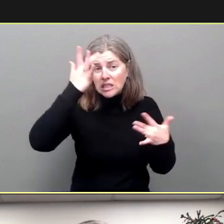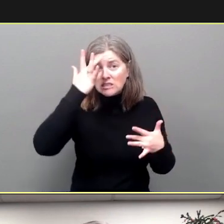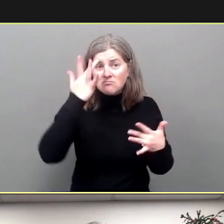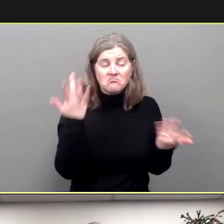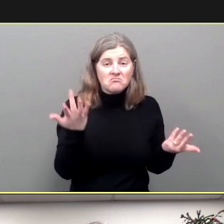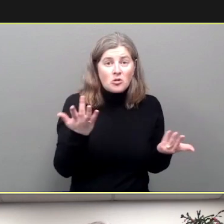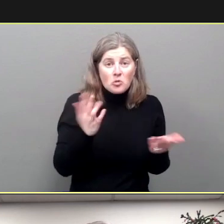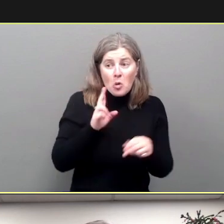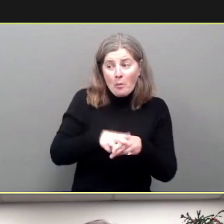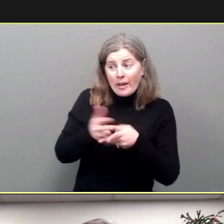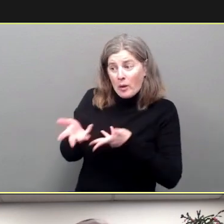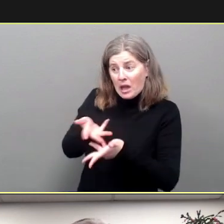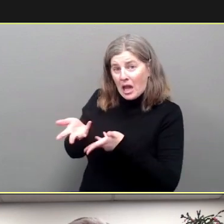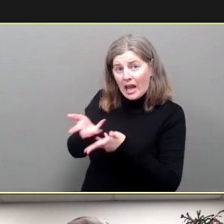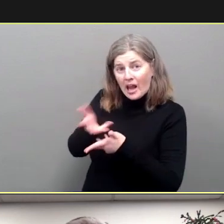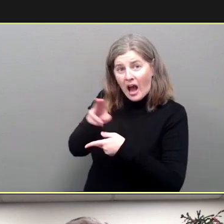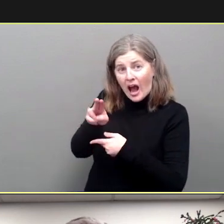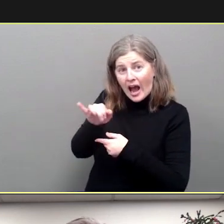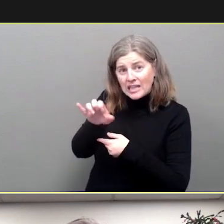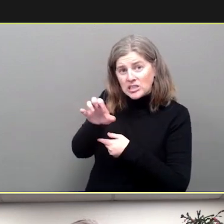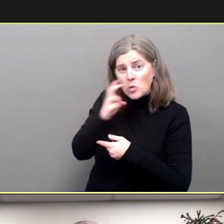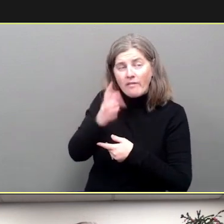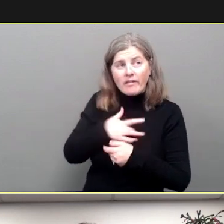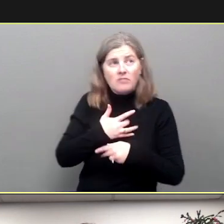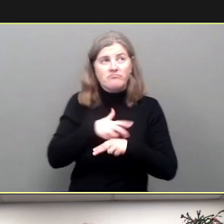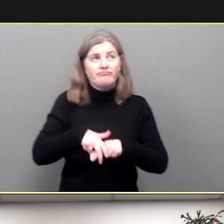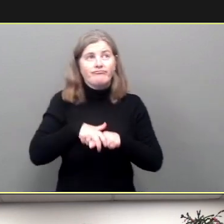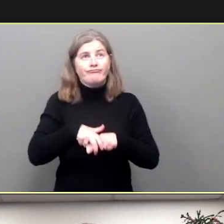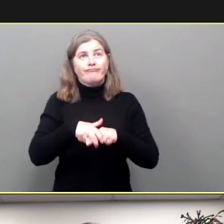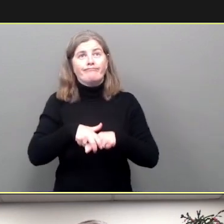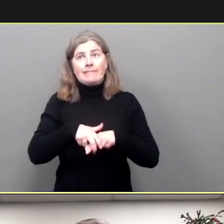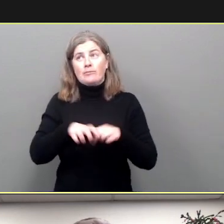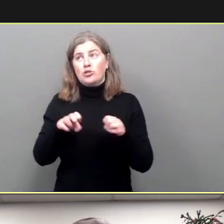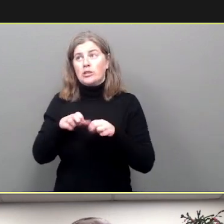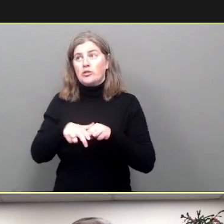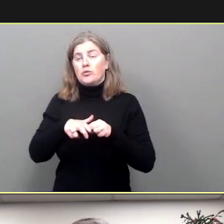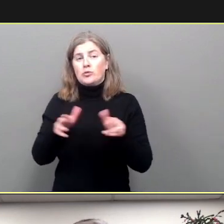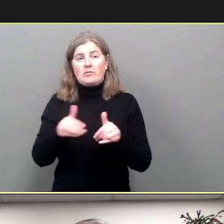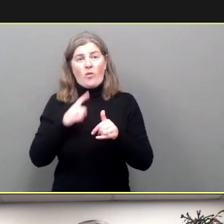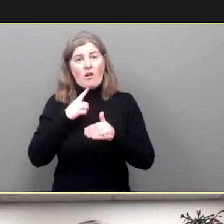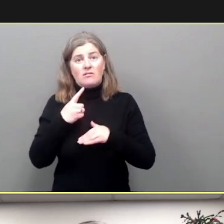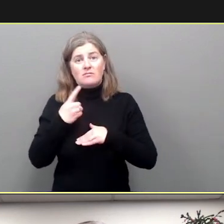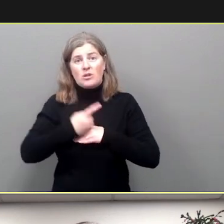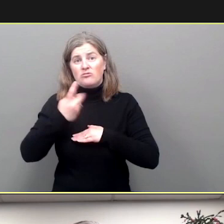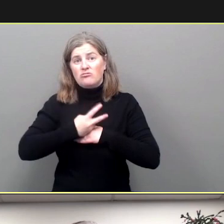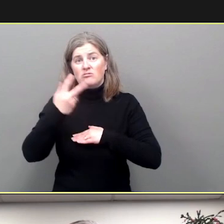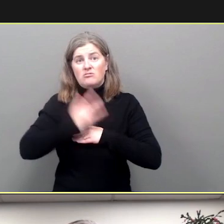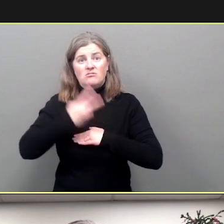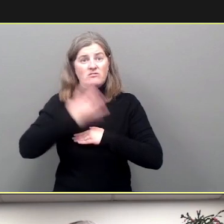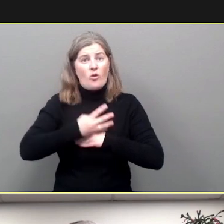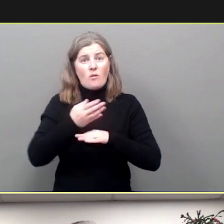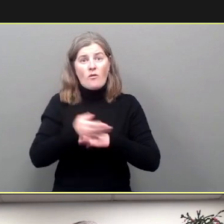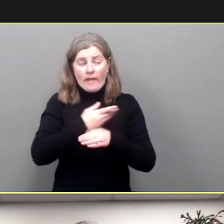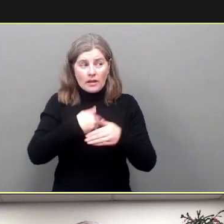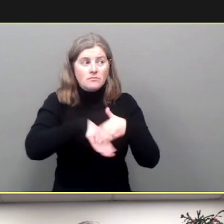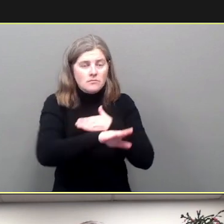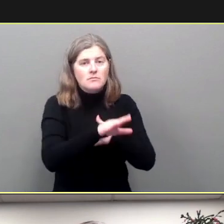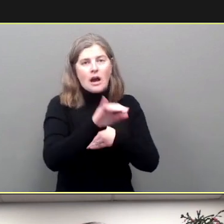treated in the ICU find themselves sitting in the emergency room, sometimes for days before they can get that intensive